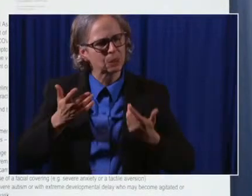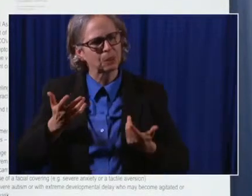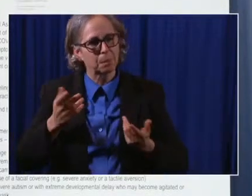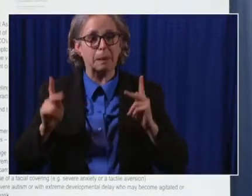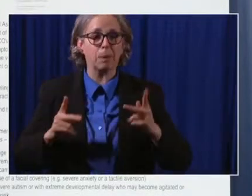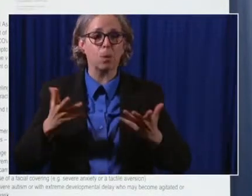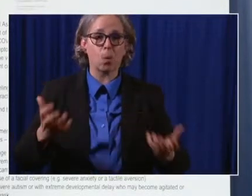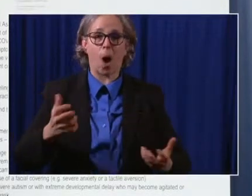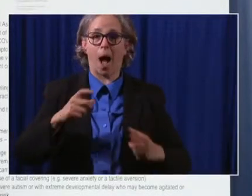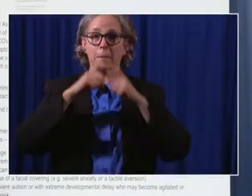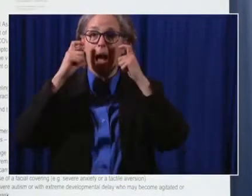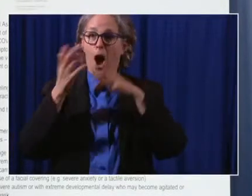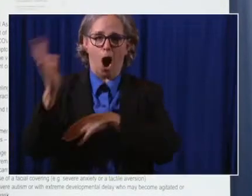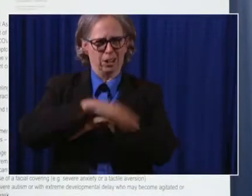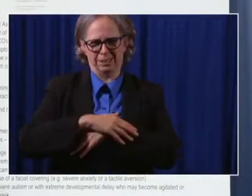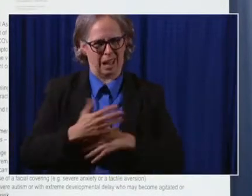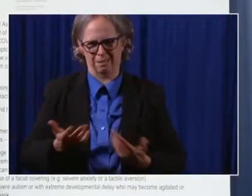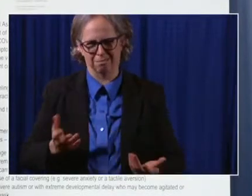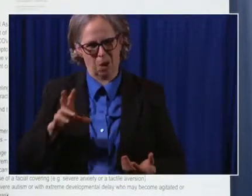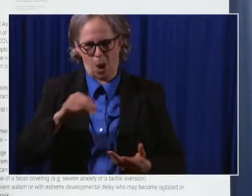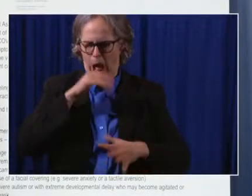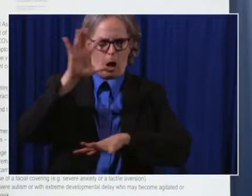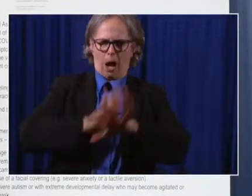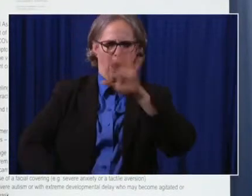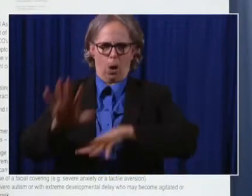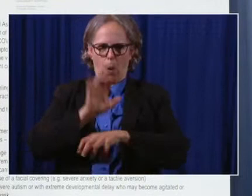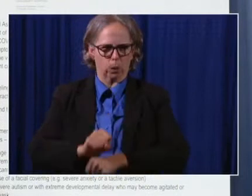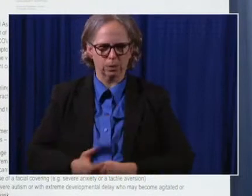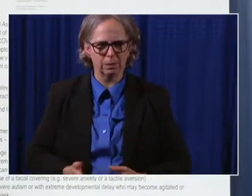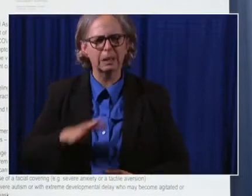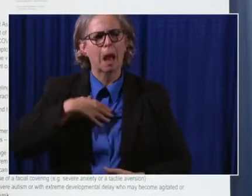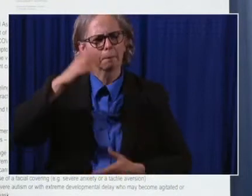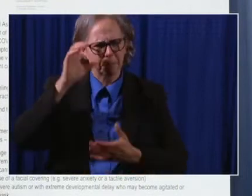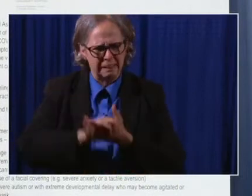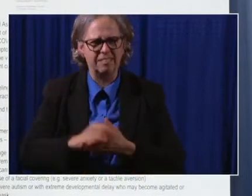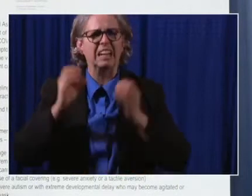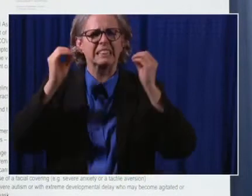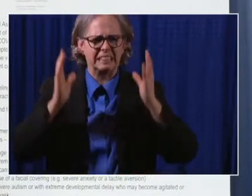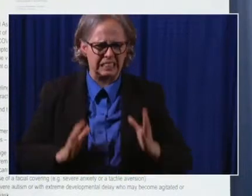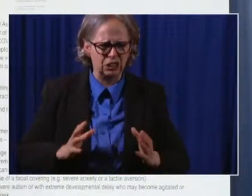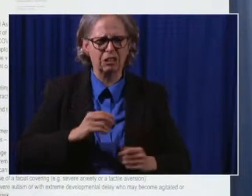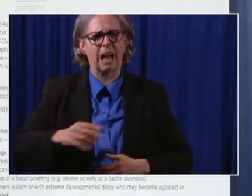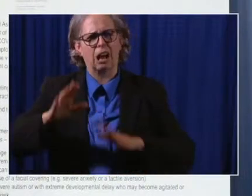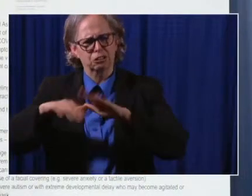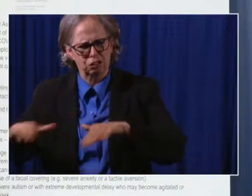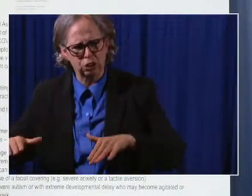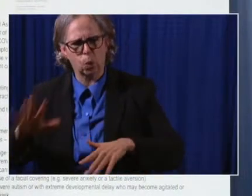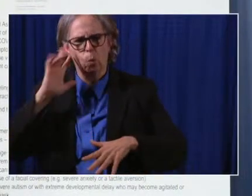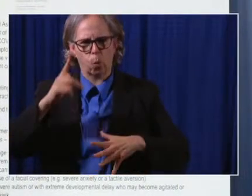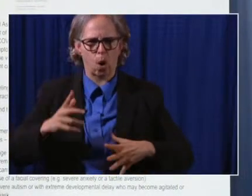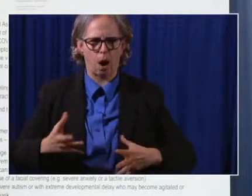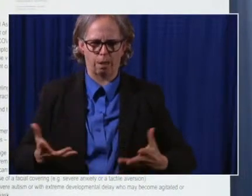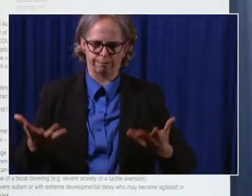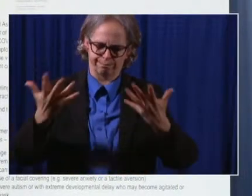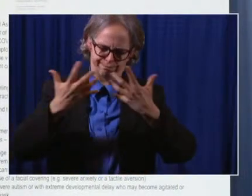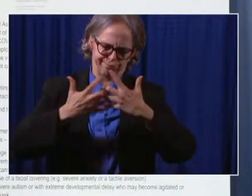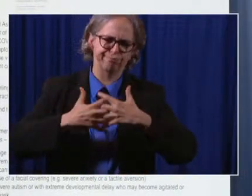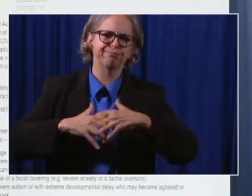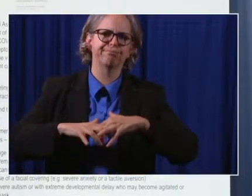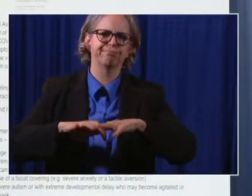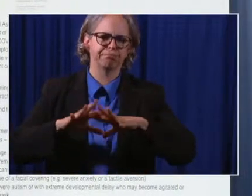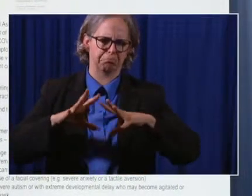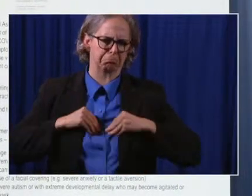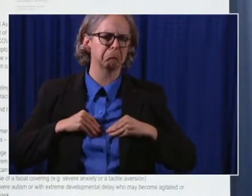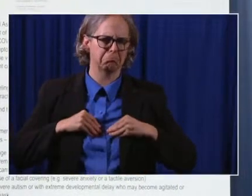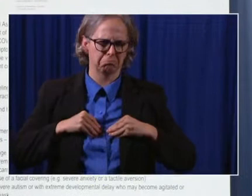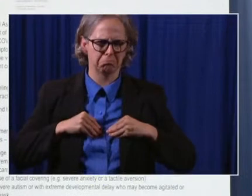are kids. Look, teachers and kids will get this worked out. There's no police that's going to come around. There's no one going to look over the teacher's shoulder, or no one's